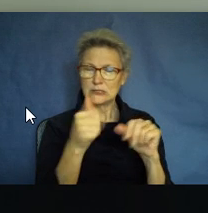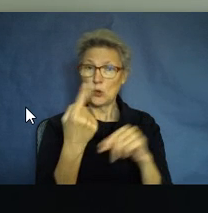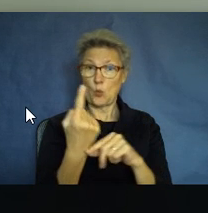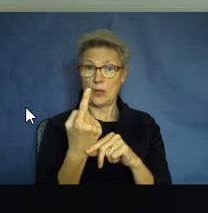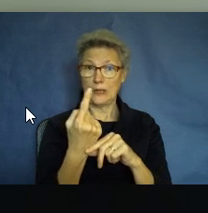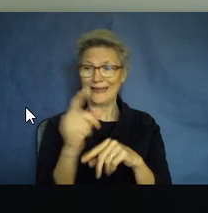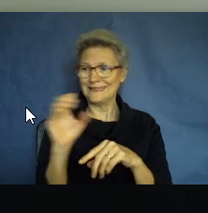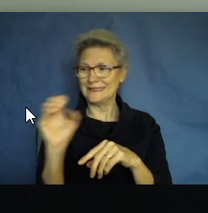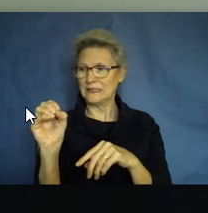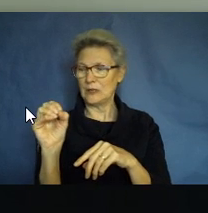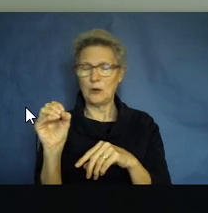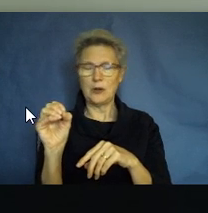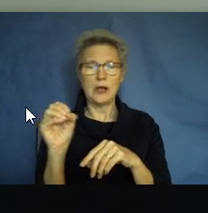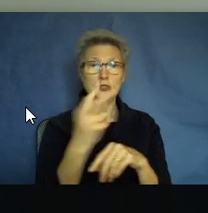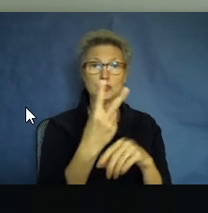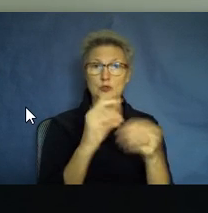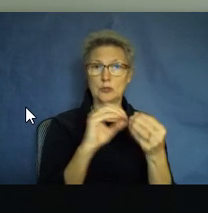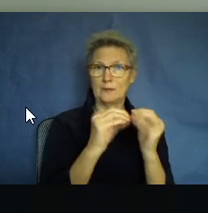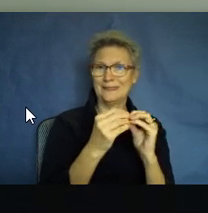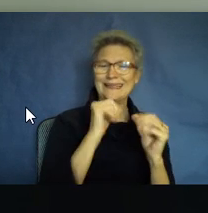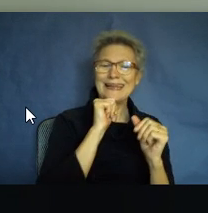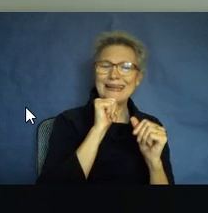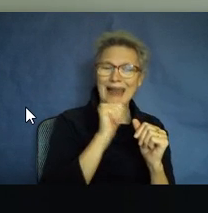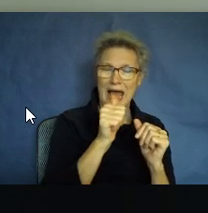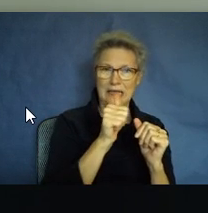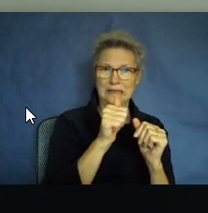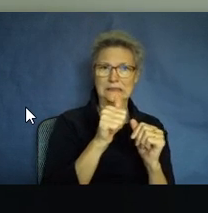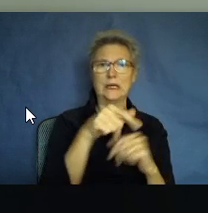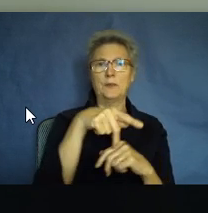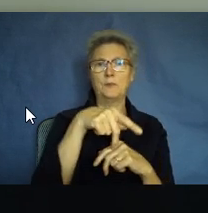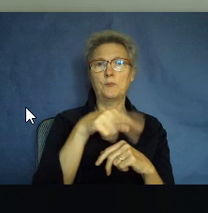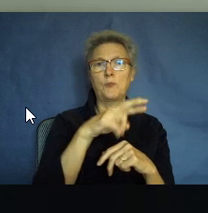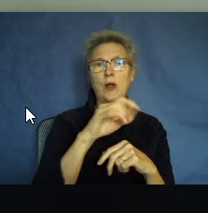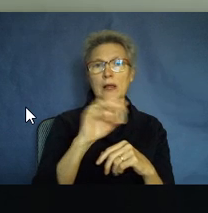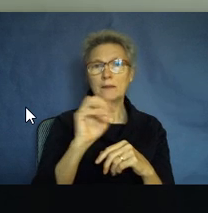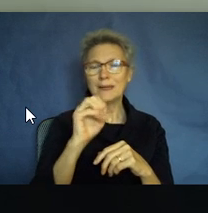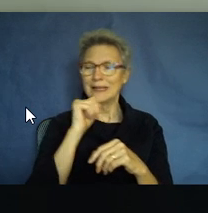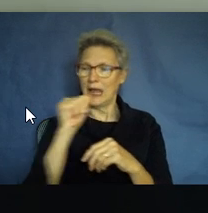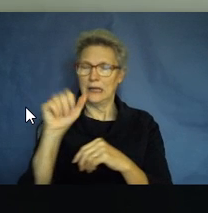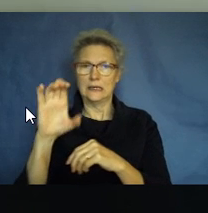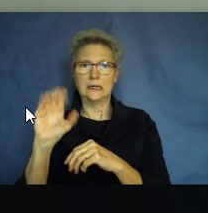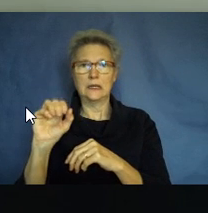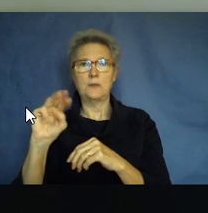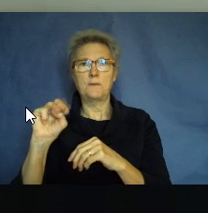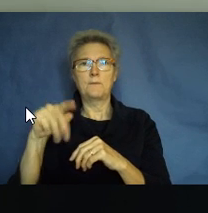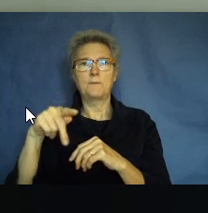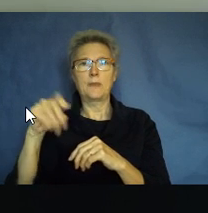and 0 are 2 numbers that are neither prime nor composite.